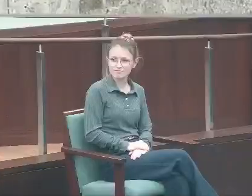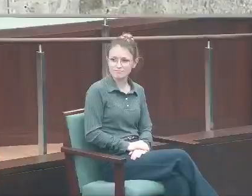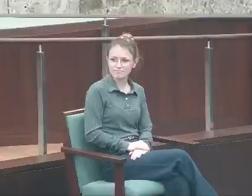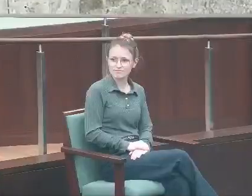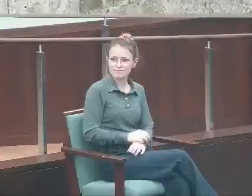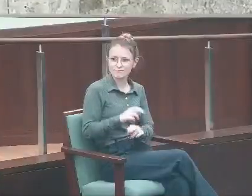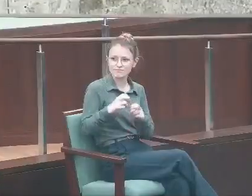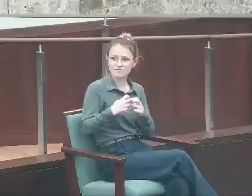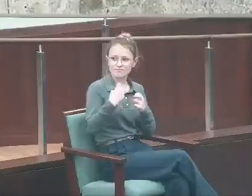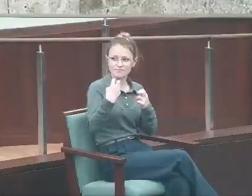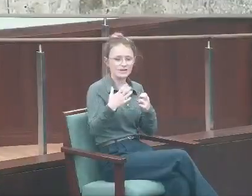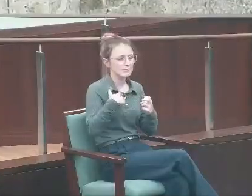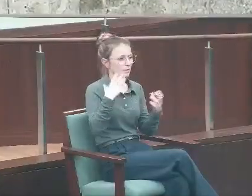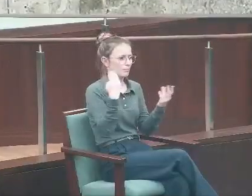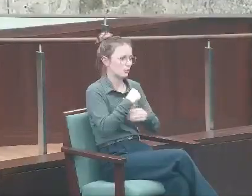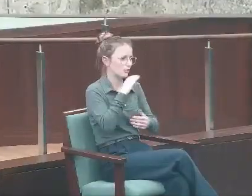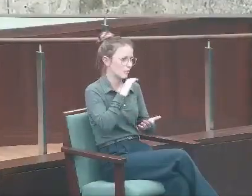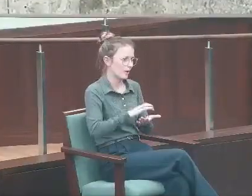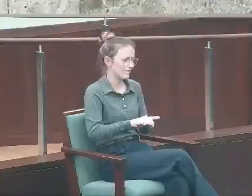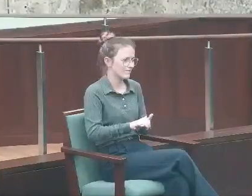sitting next to my beautiful wife.